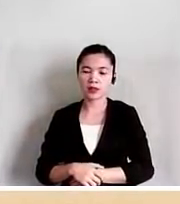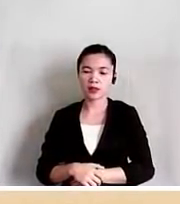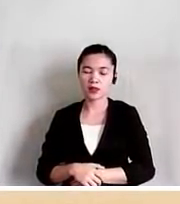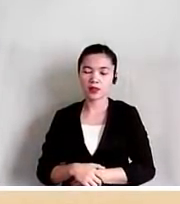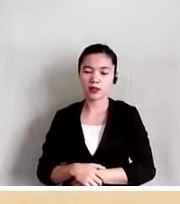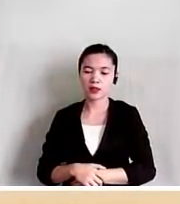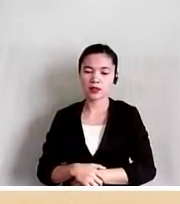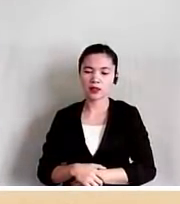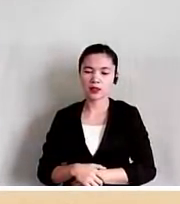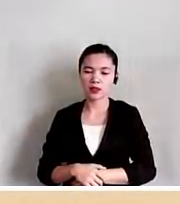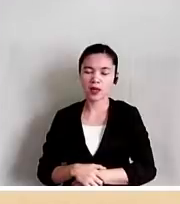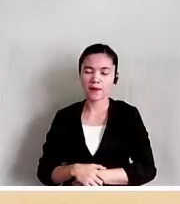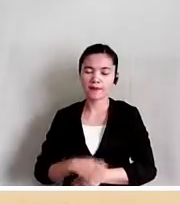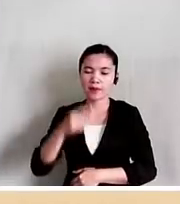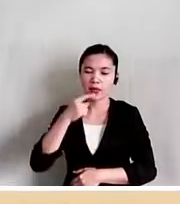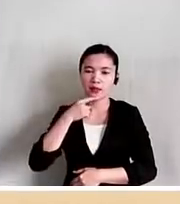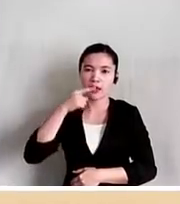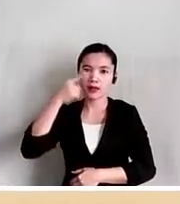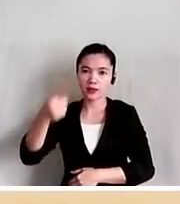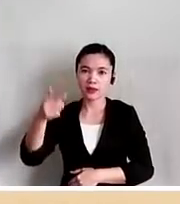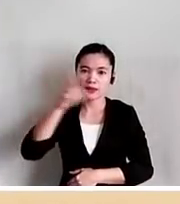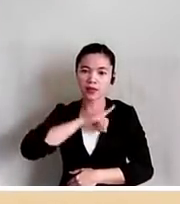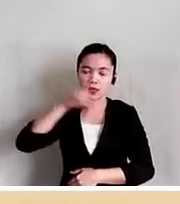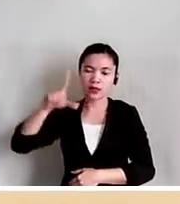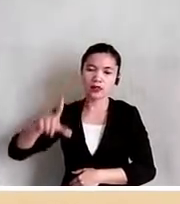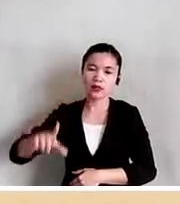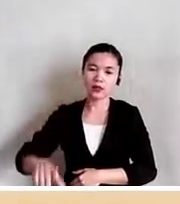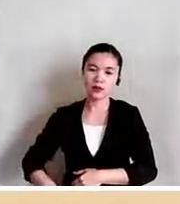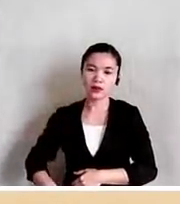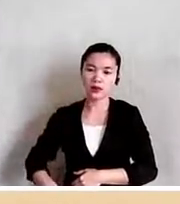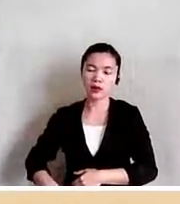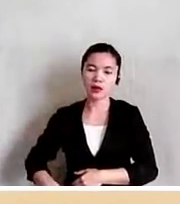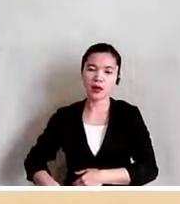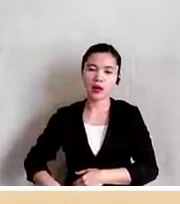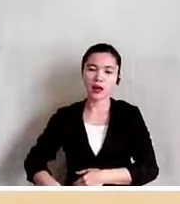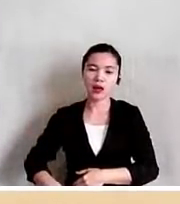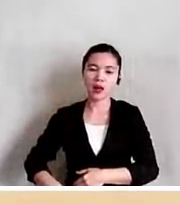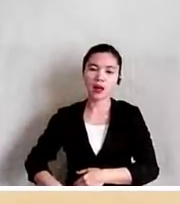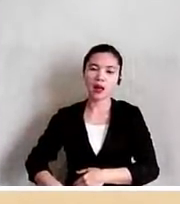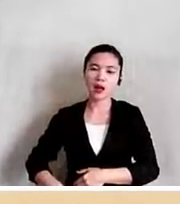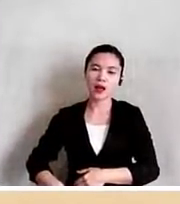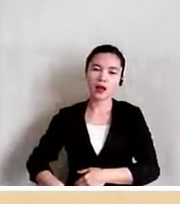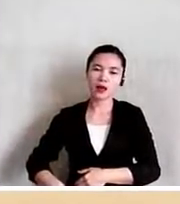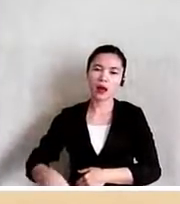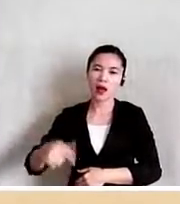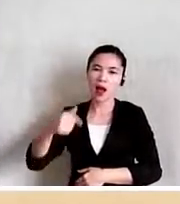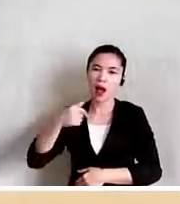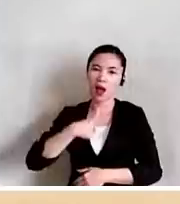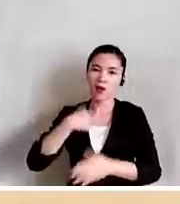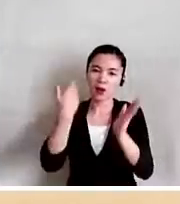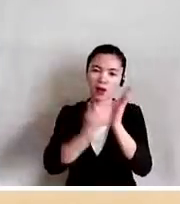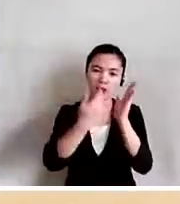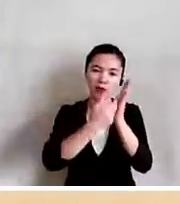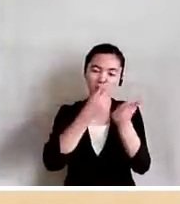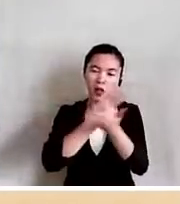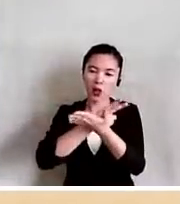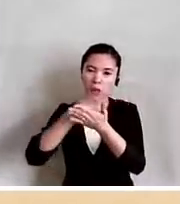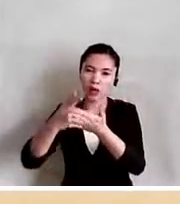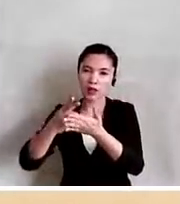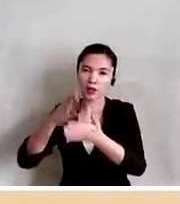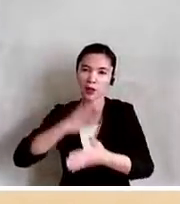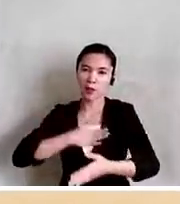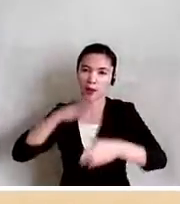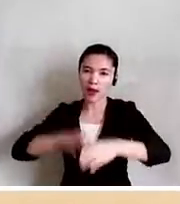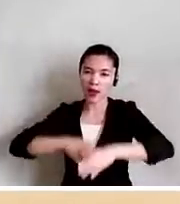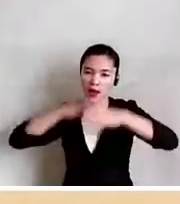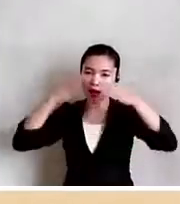Thus says the Lord, I will prove the holiness of my great name,